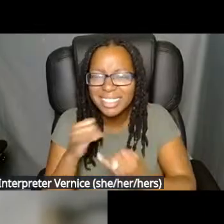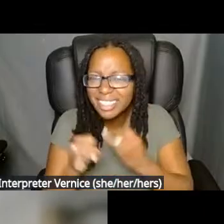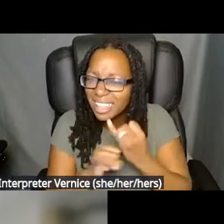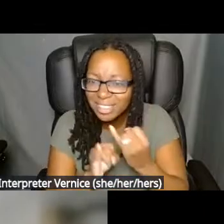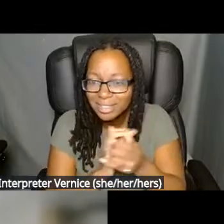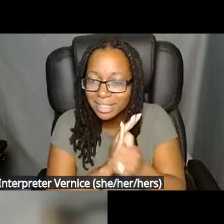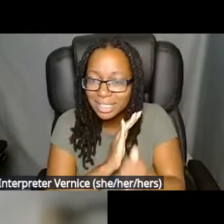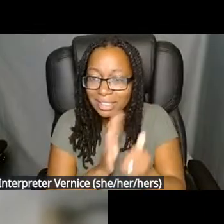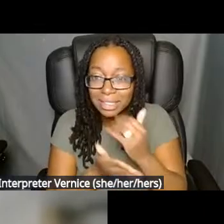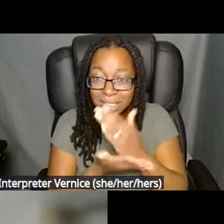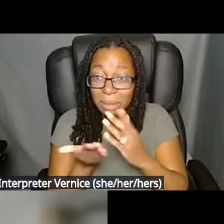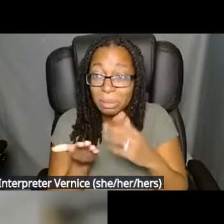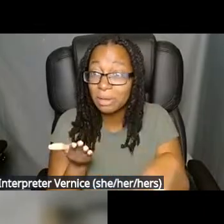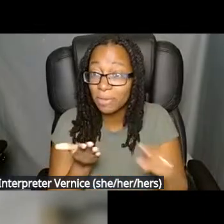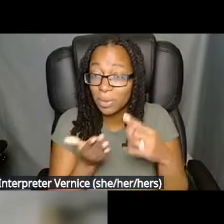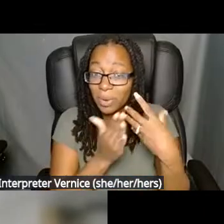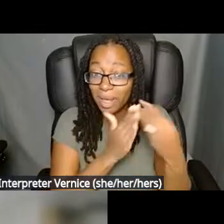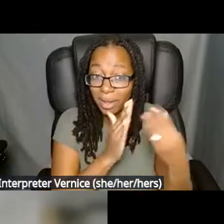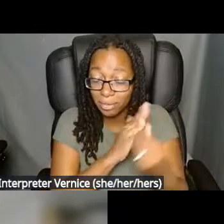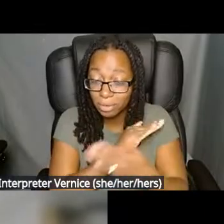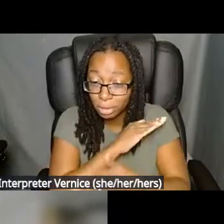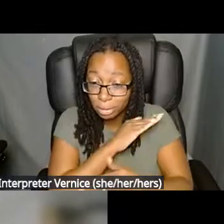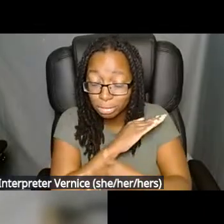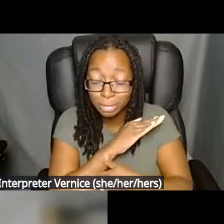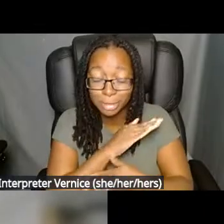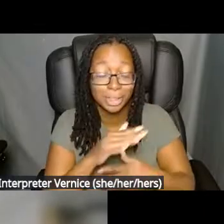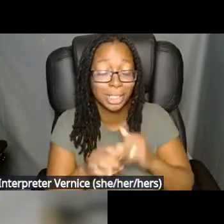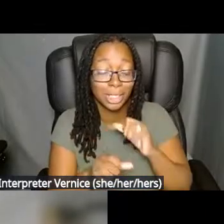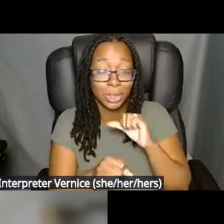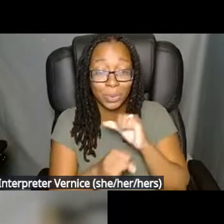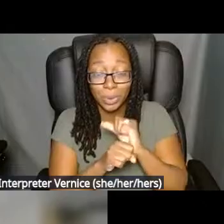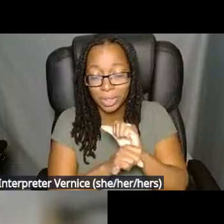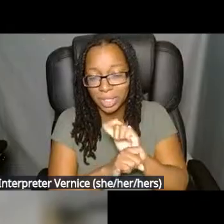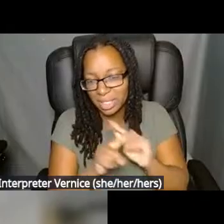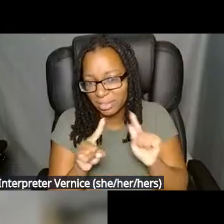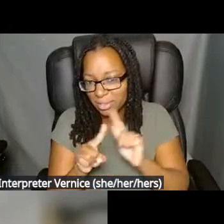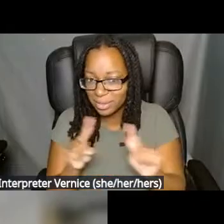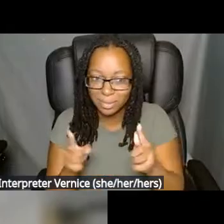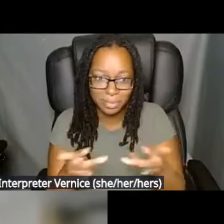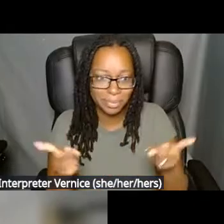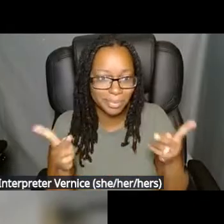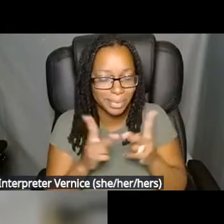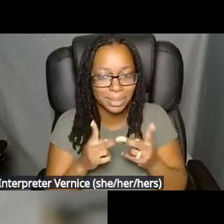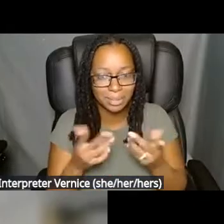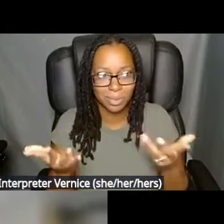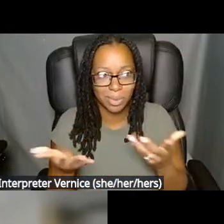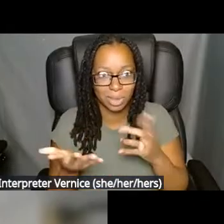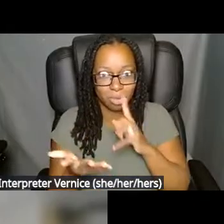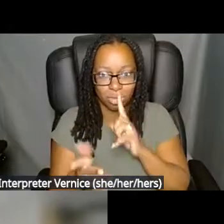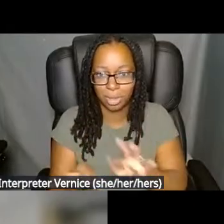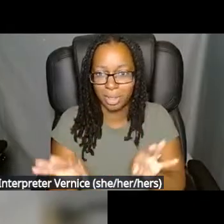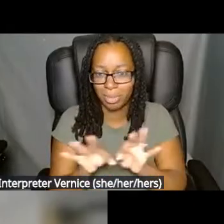of you are international and work different places, what are those skills and qualities that have been important for you?